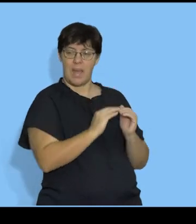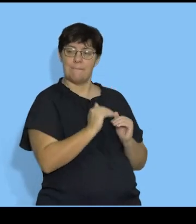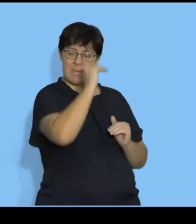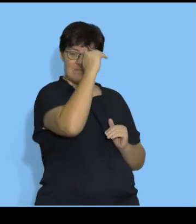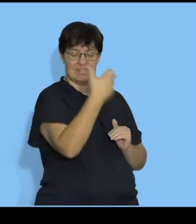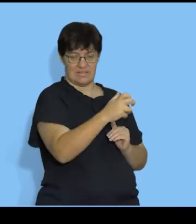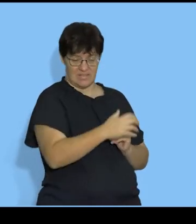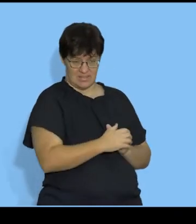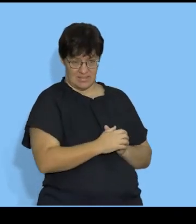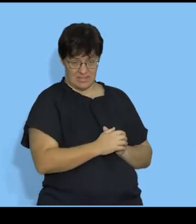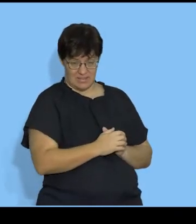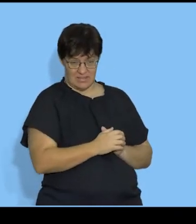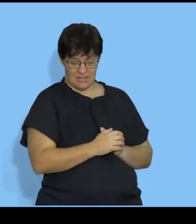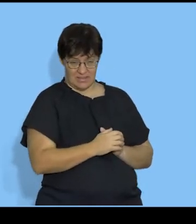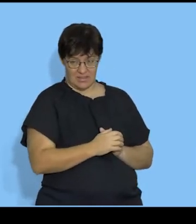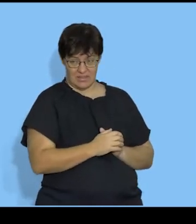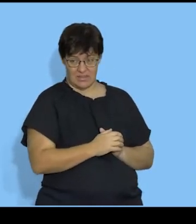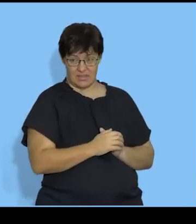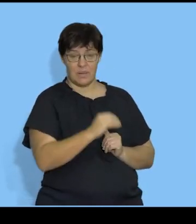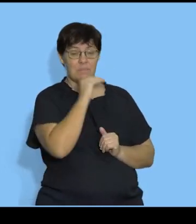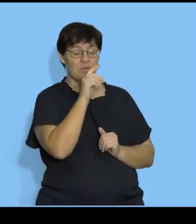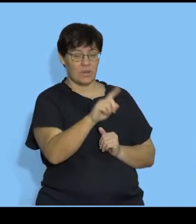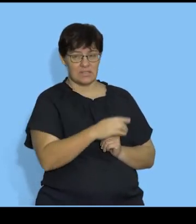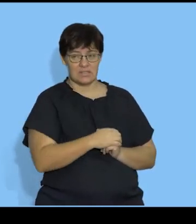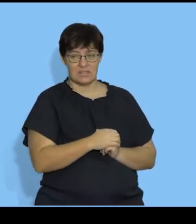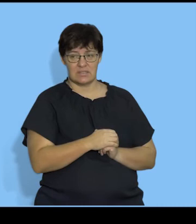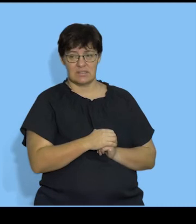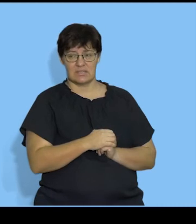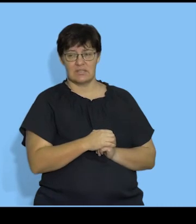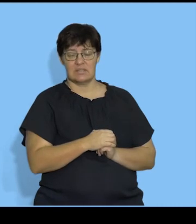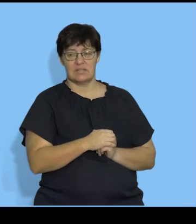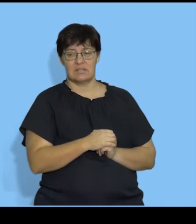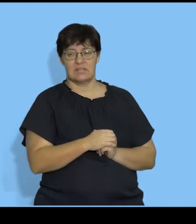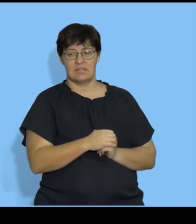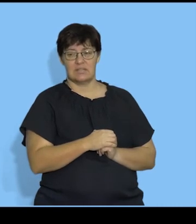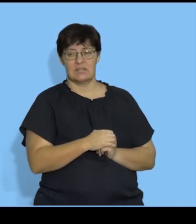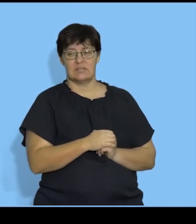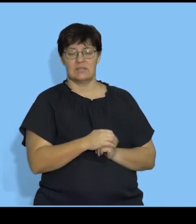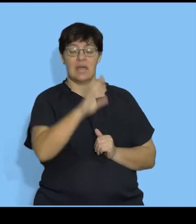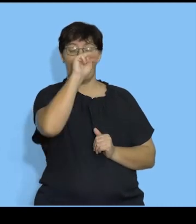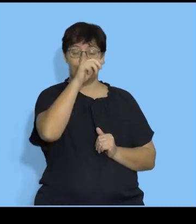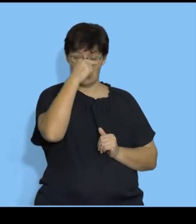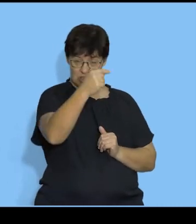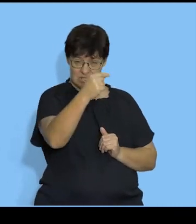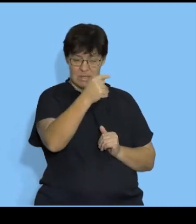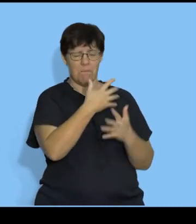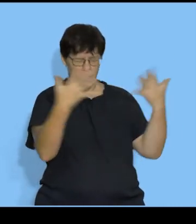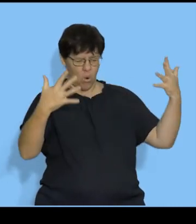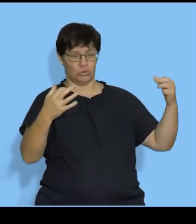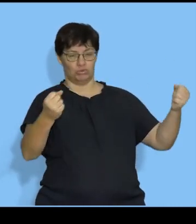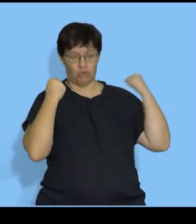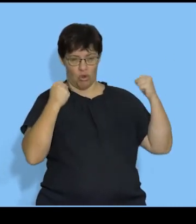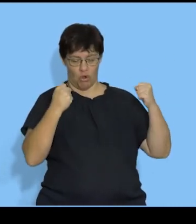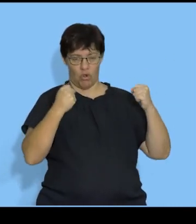that copper, zinc, actually magnesium is the strongest reducing agent of them